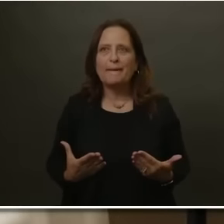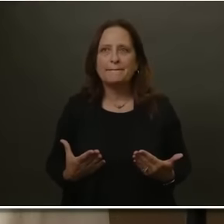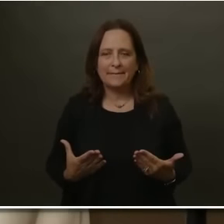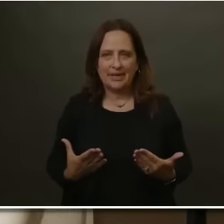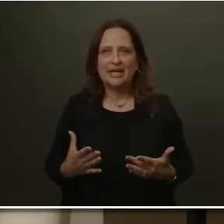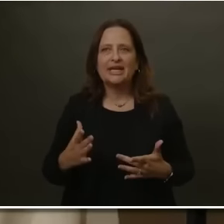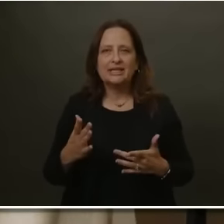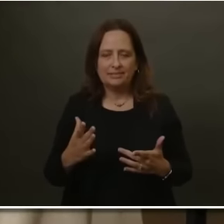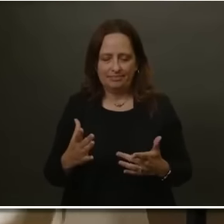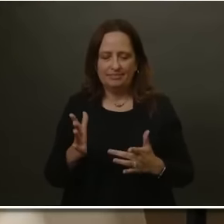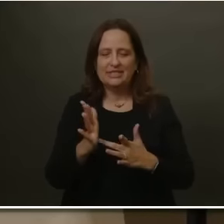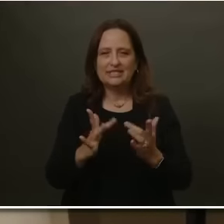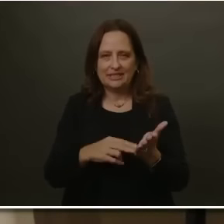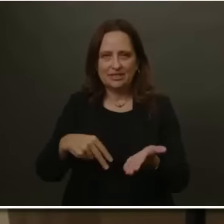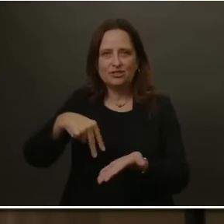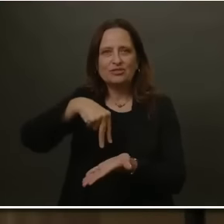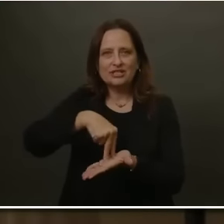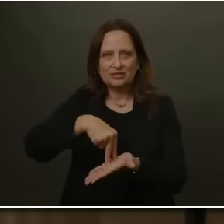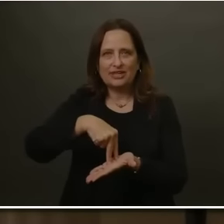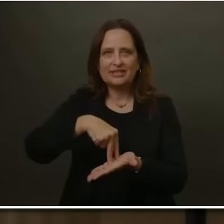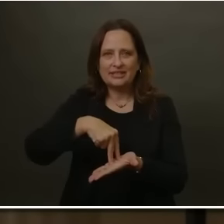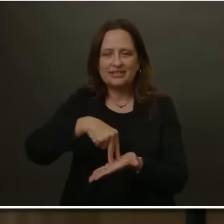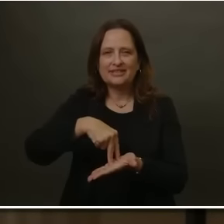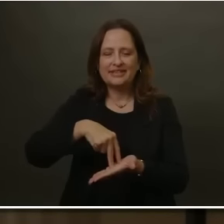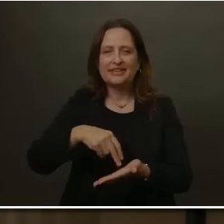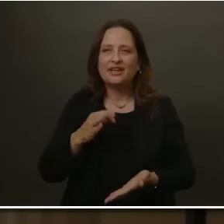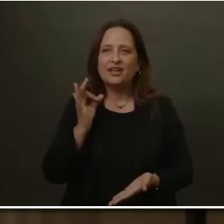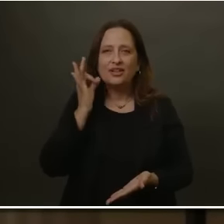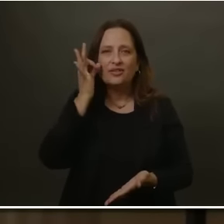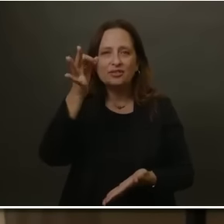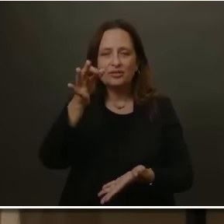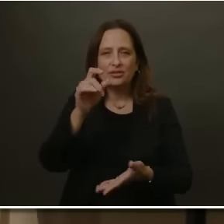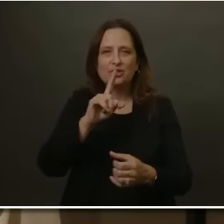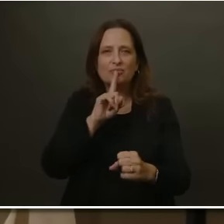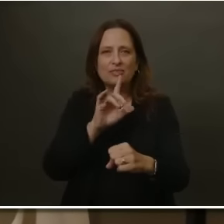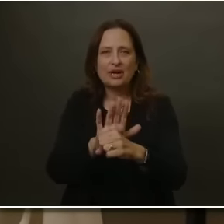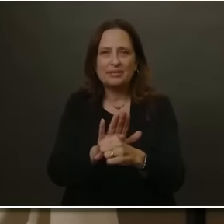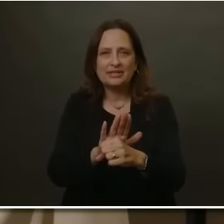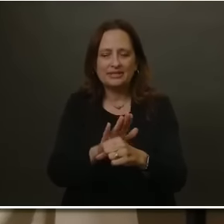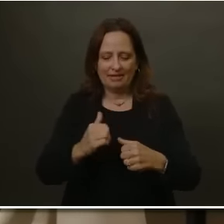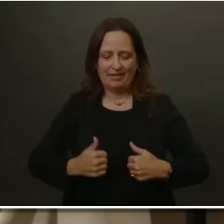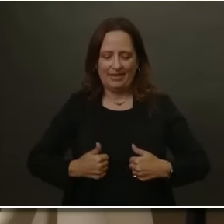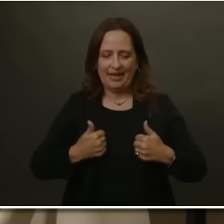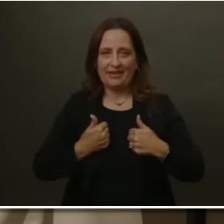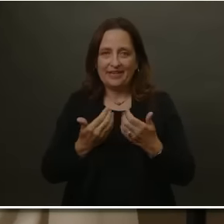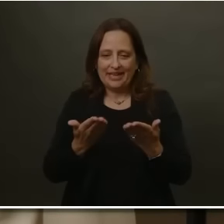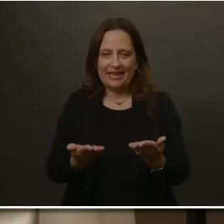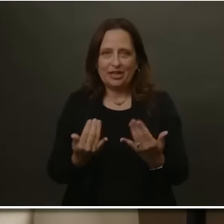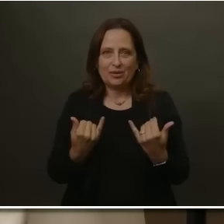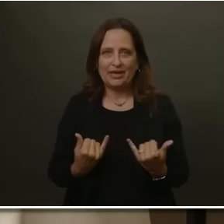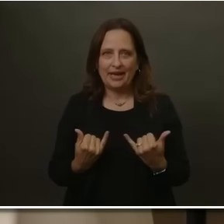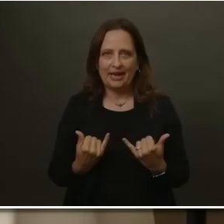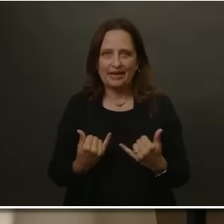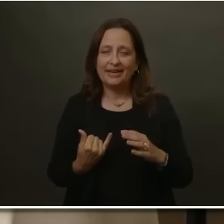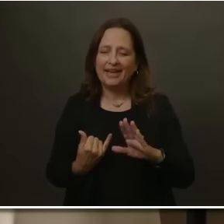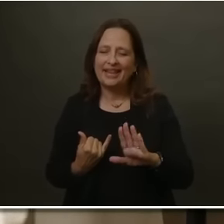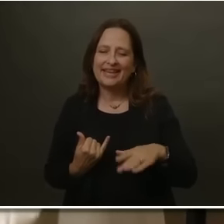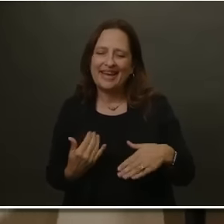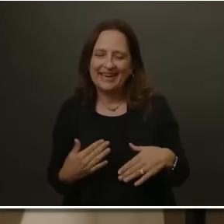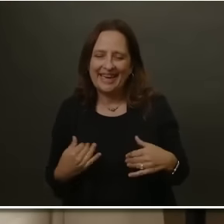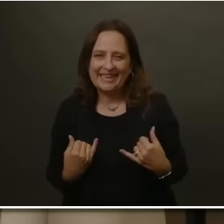the future promise, and the life, the here and now. The not yet and the now,